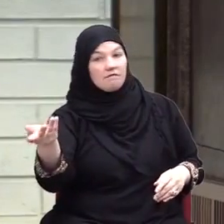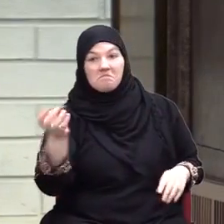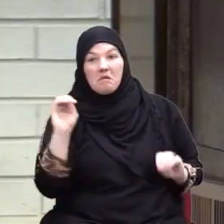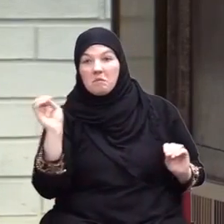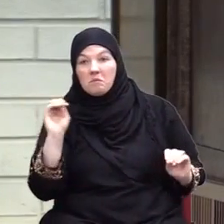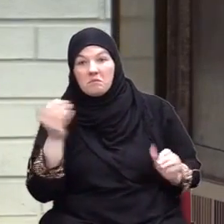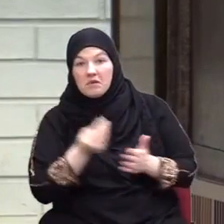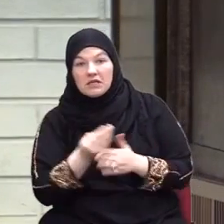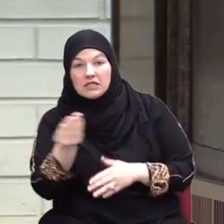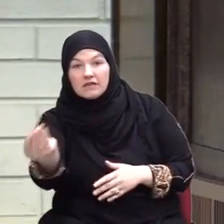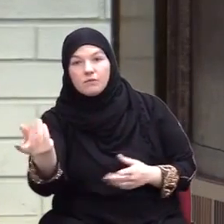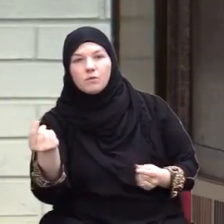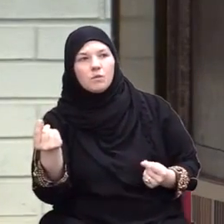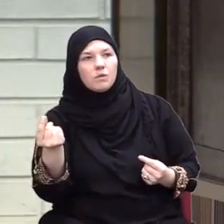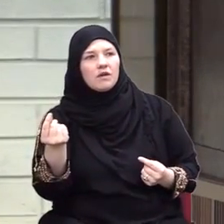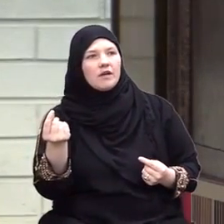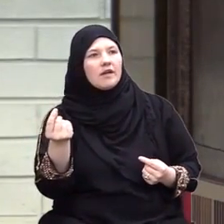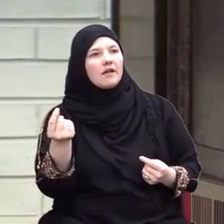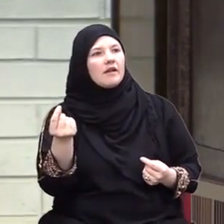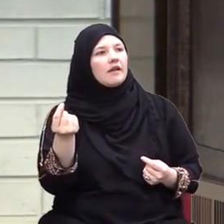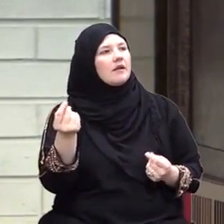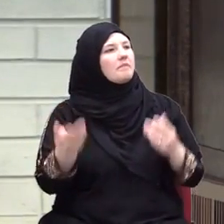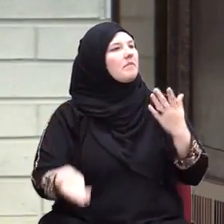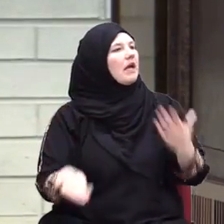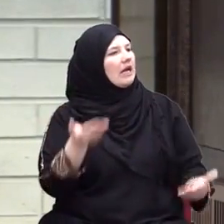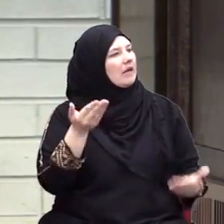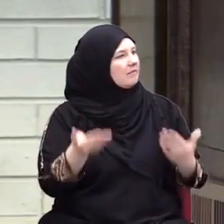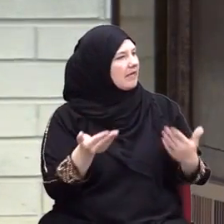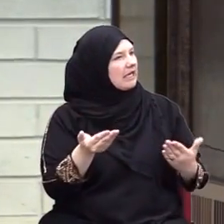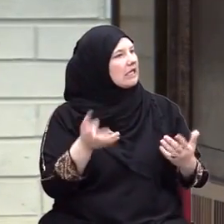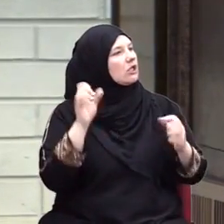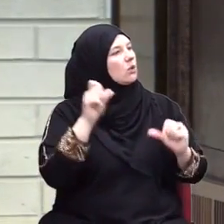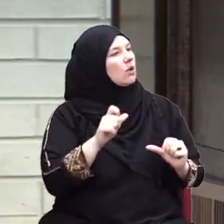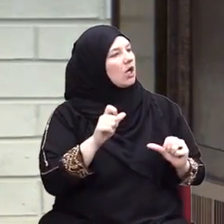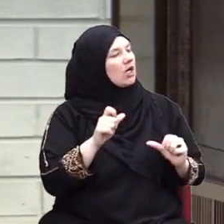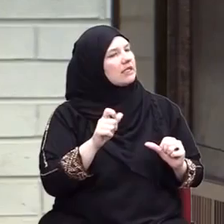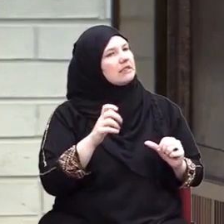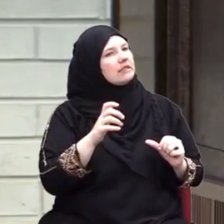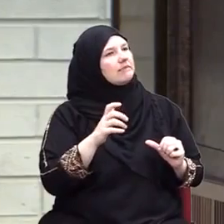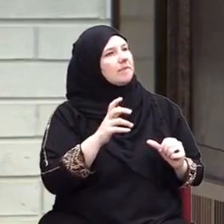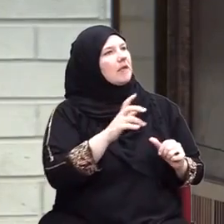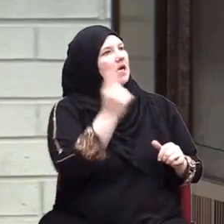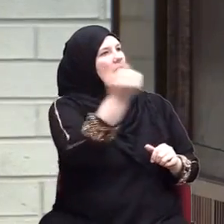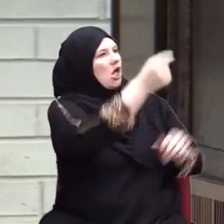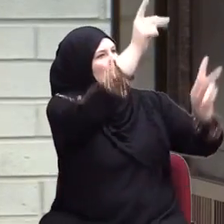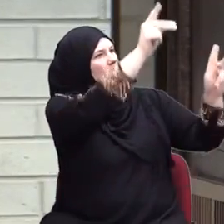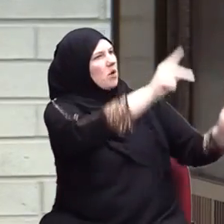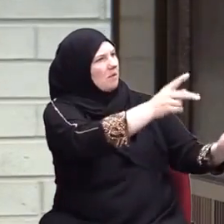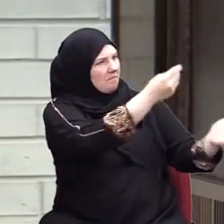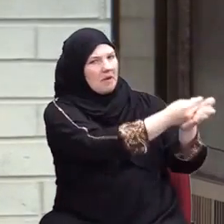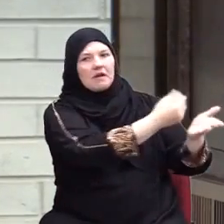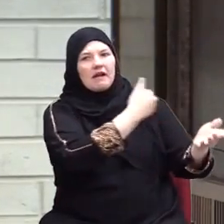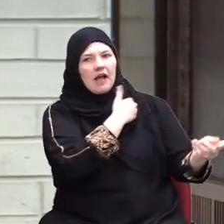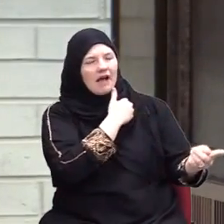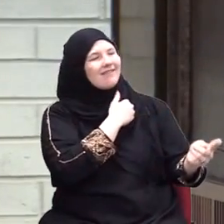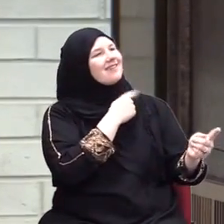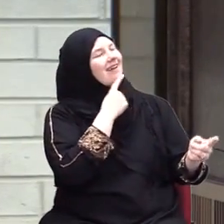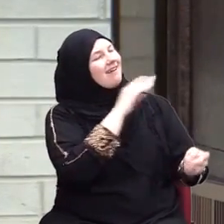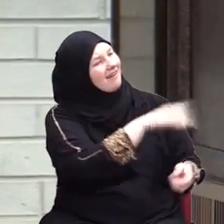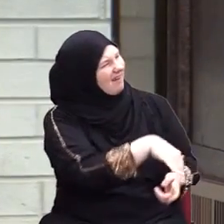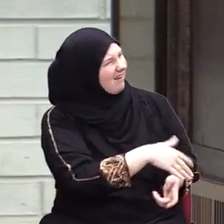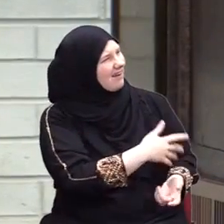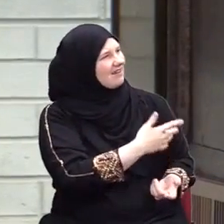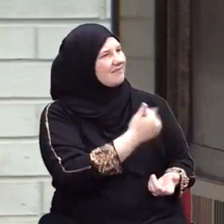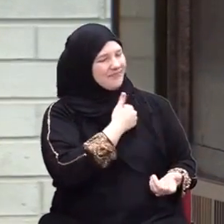say, then maybe you could urge someone who has resources to extend this